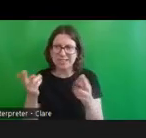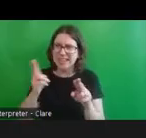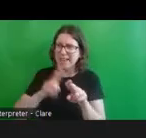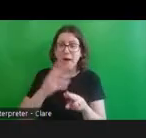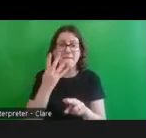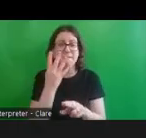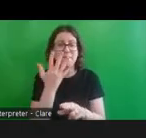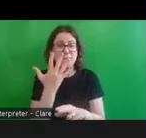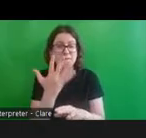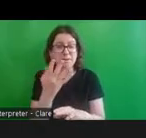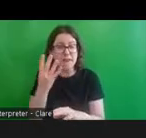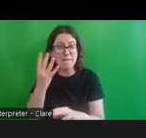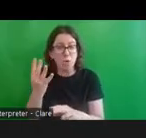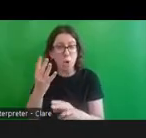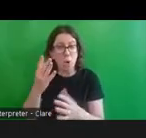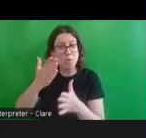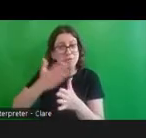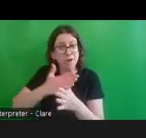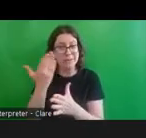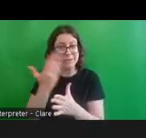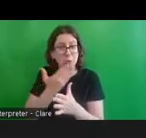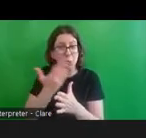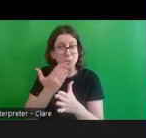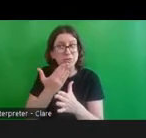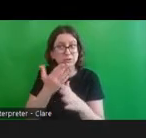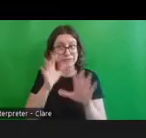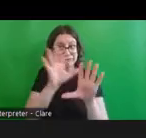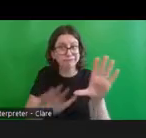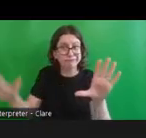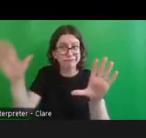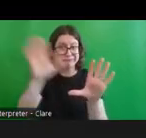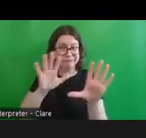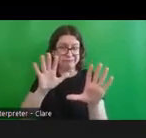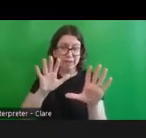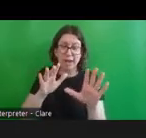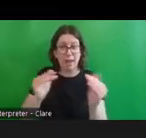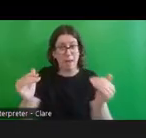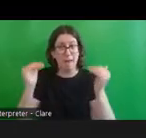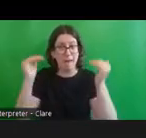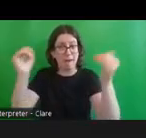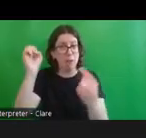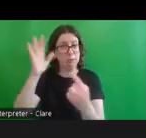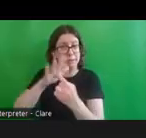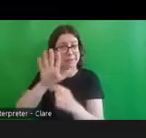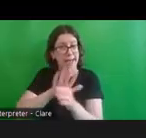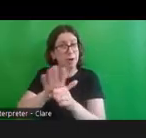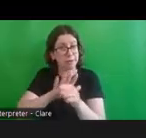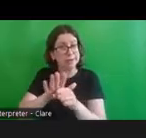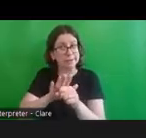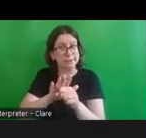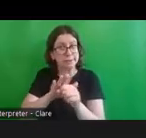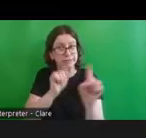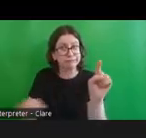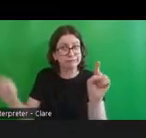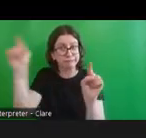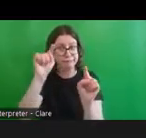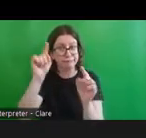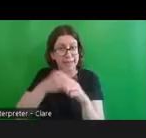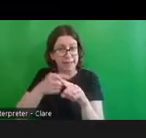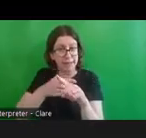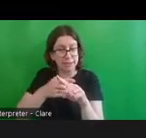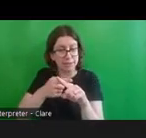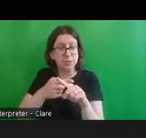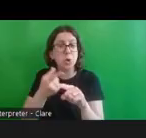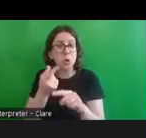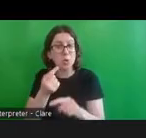schools, again, in the high priority areas versus England, we have got a really significantly faster improvement in